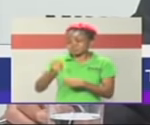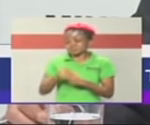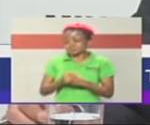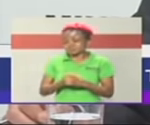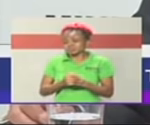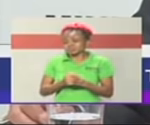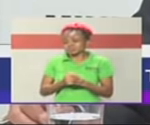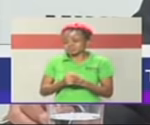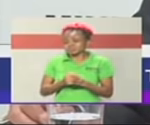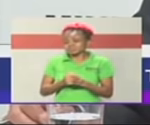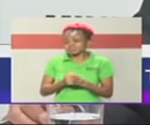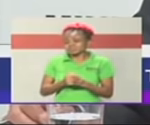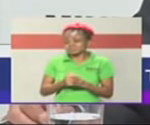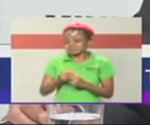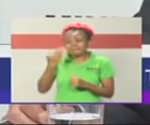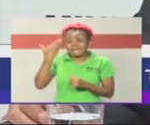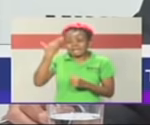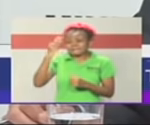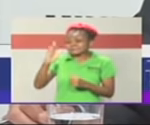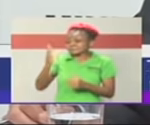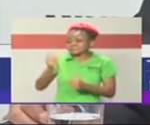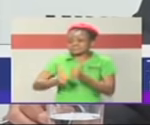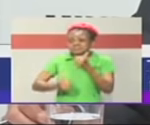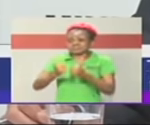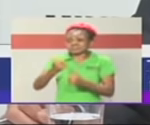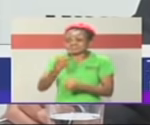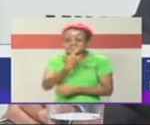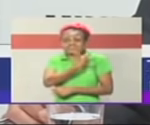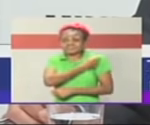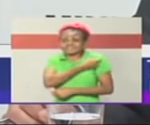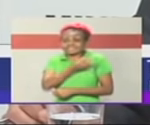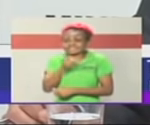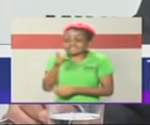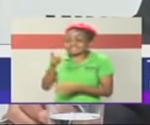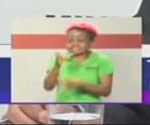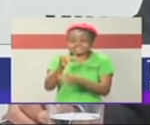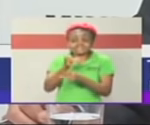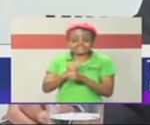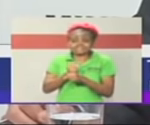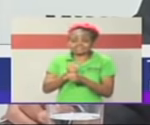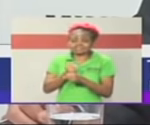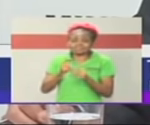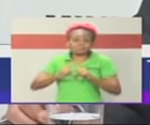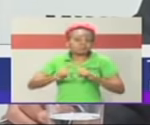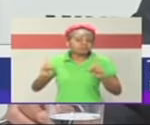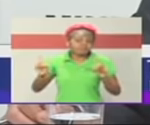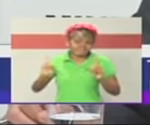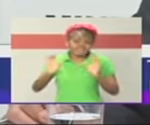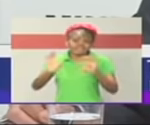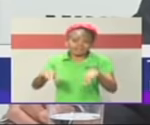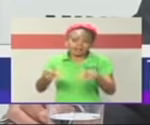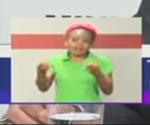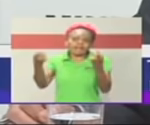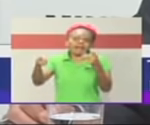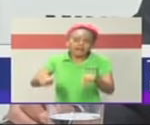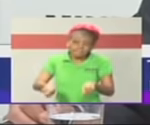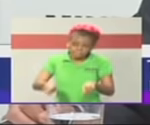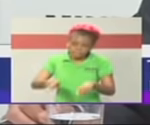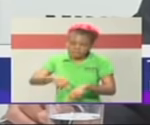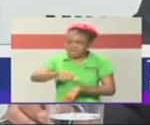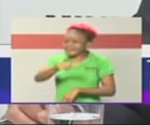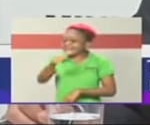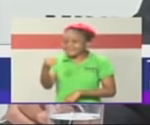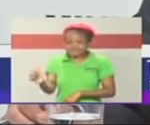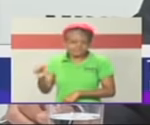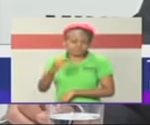I really don't know which vaccine she took, but breakthrough infections can occur with any vaccine.